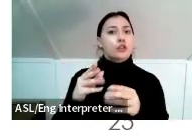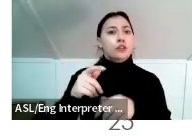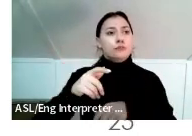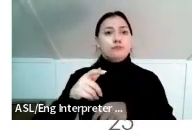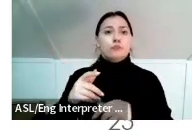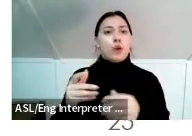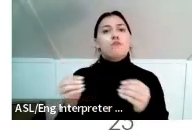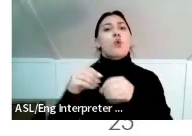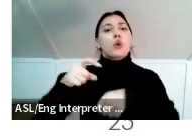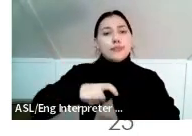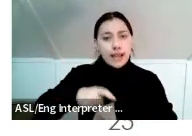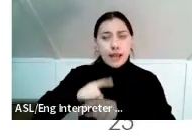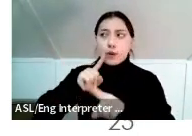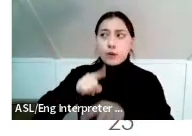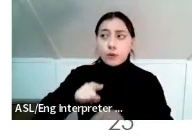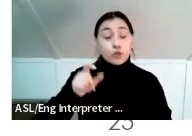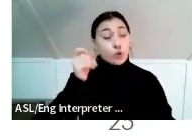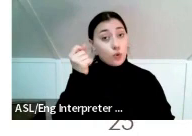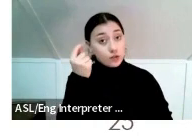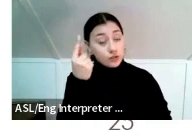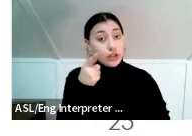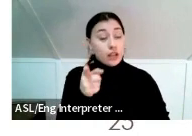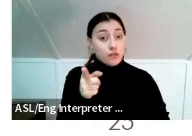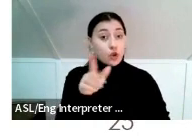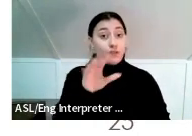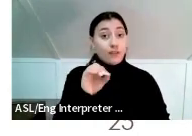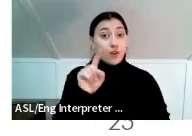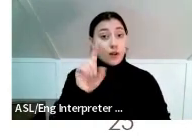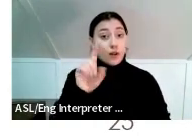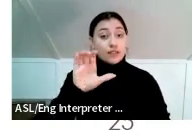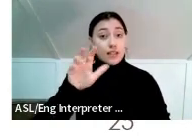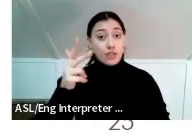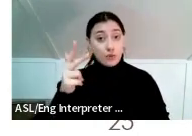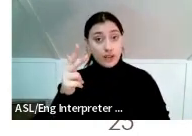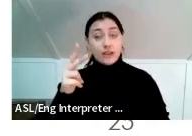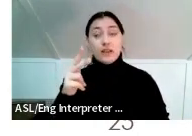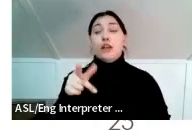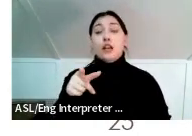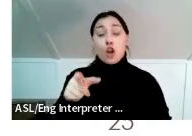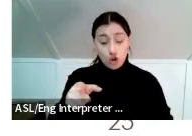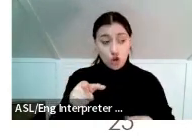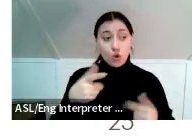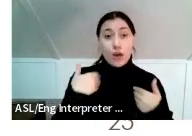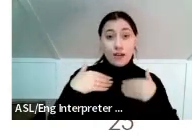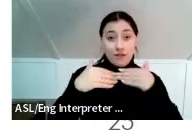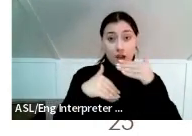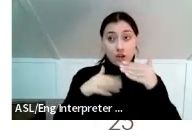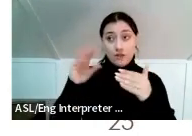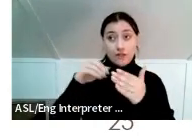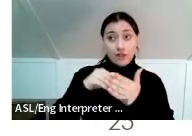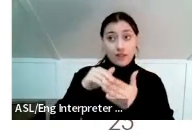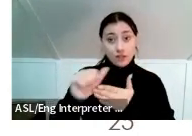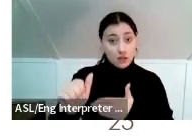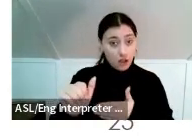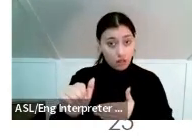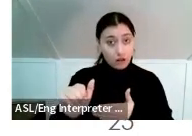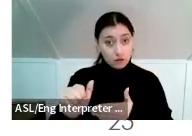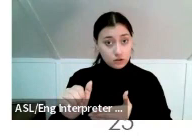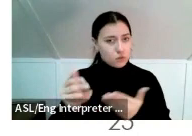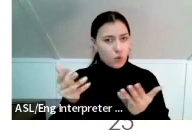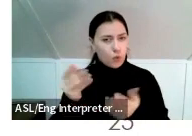EZ and you stay under that $50,000 a year, so they don't ask for a breakdown, what do you submit?